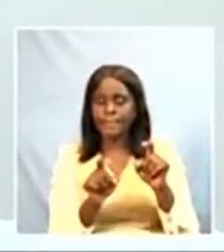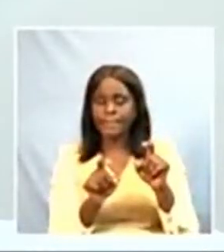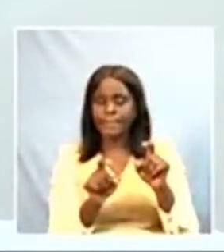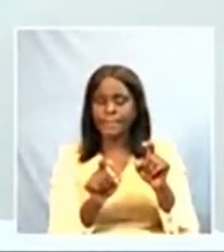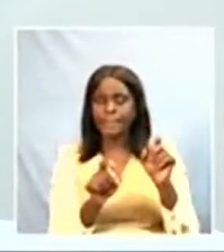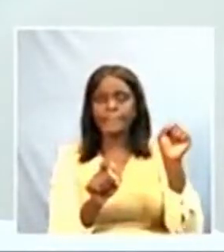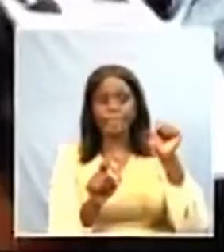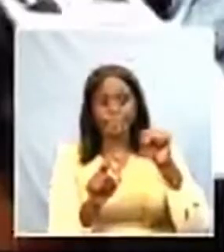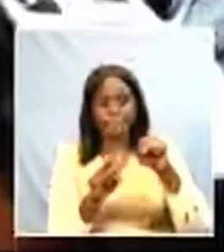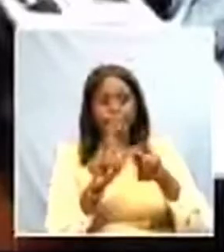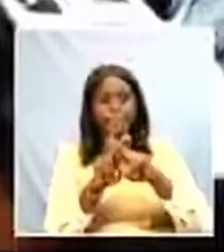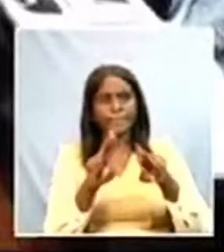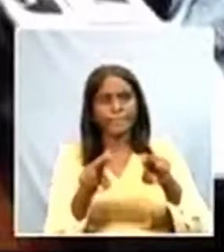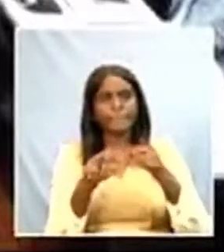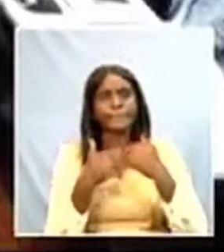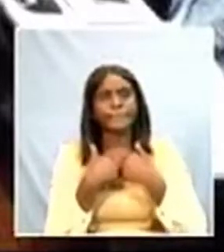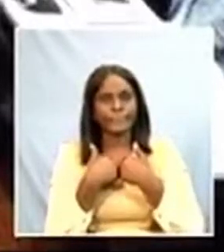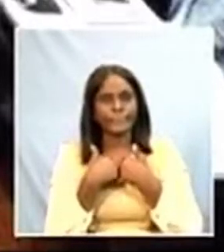Yes, Chair.